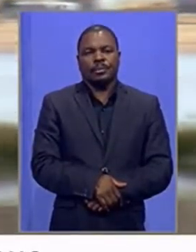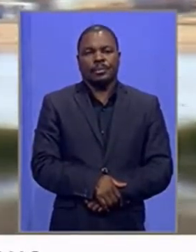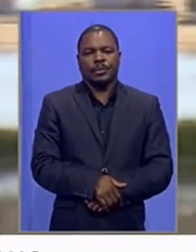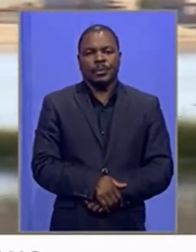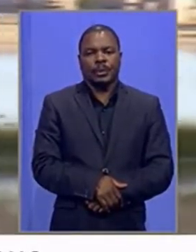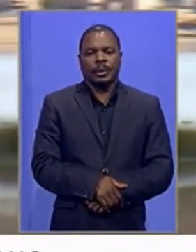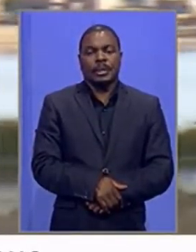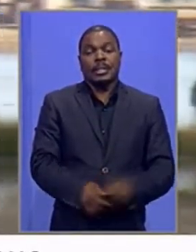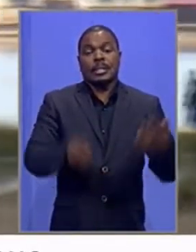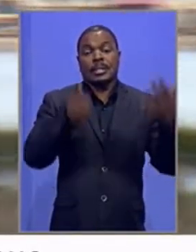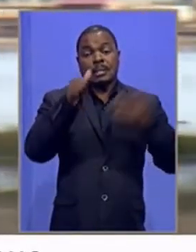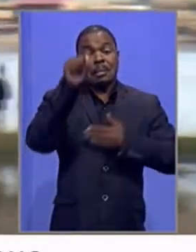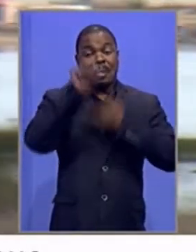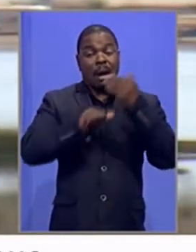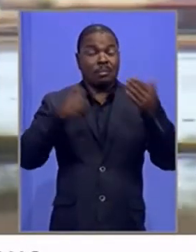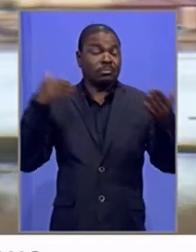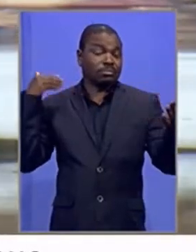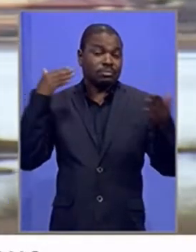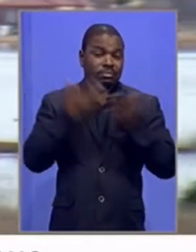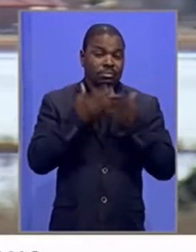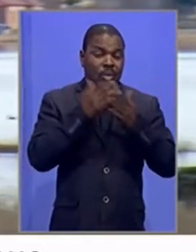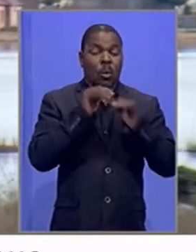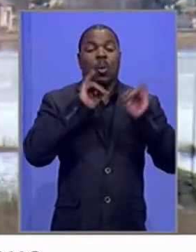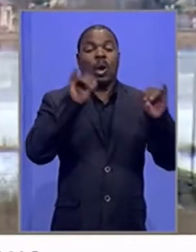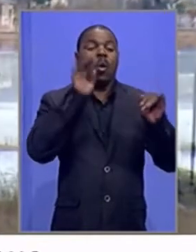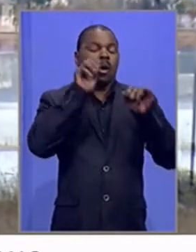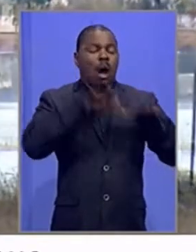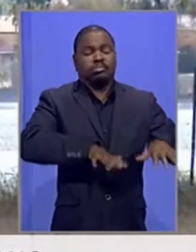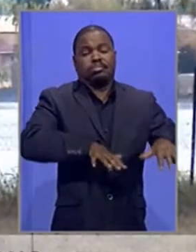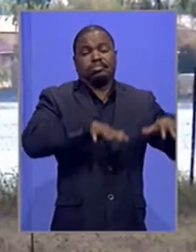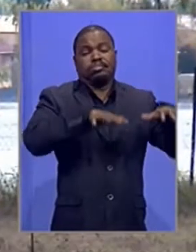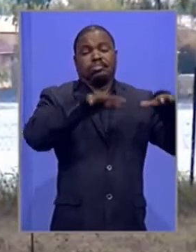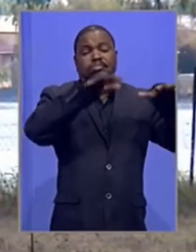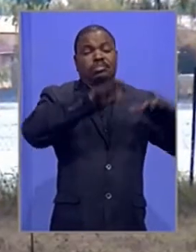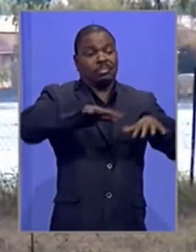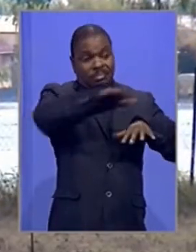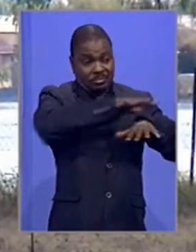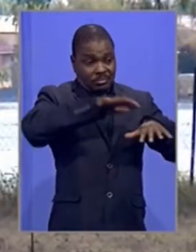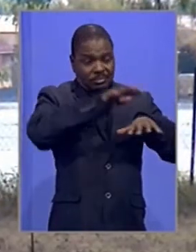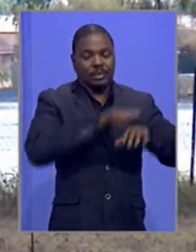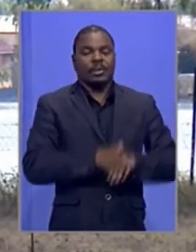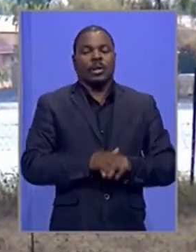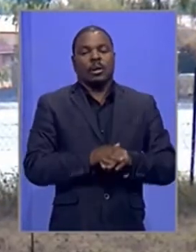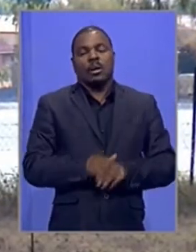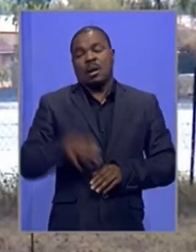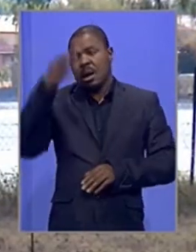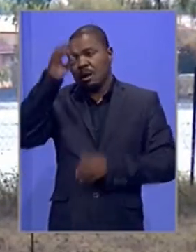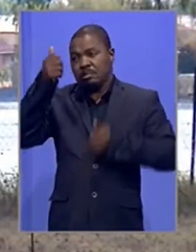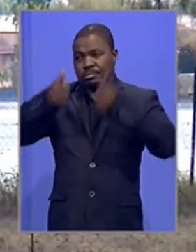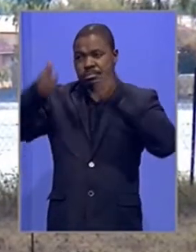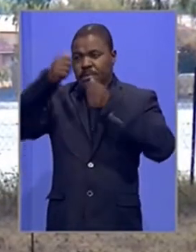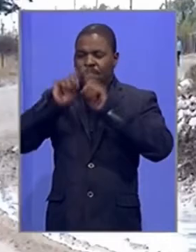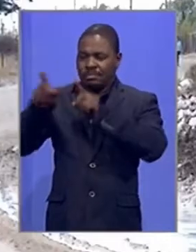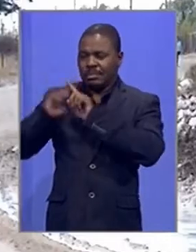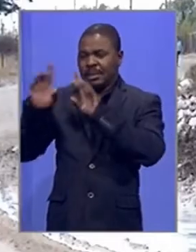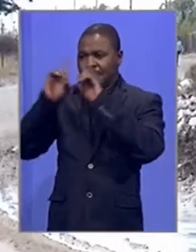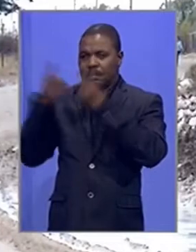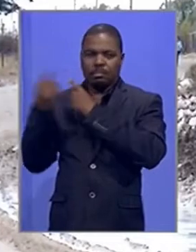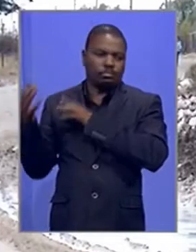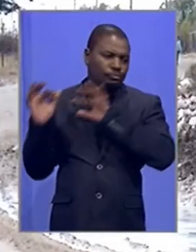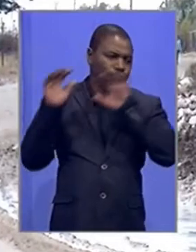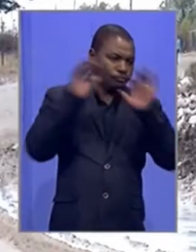E se ile kgwedi tse tsheletseng ho latela koduwa ya metsi a saleng a ema sebakeng sa Deelpan. Ba emedi ba mmuso ho tswa mafapheng a